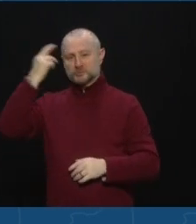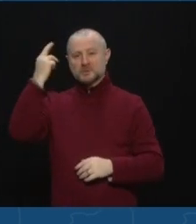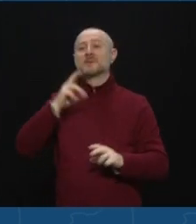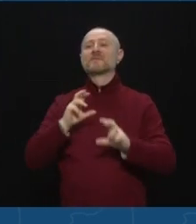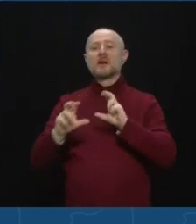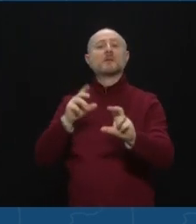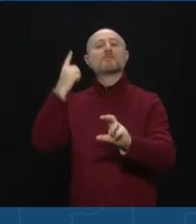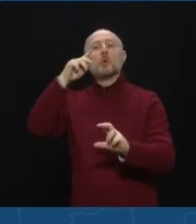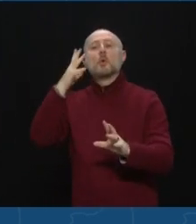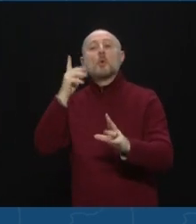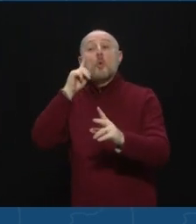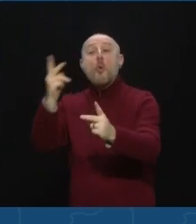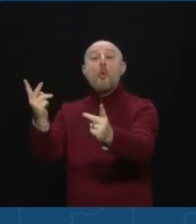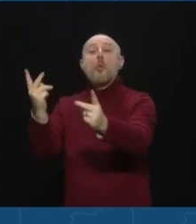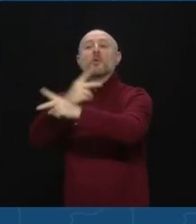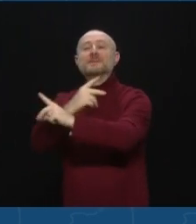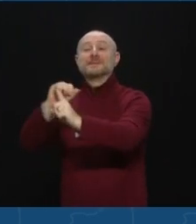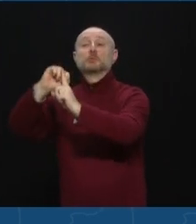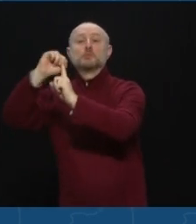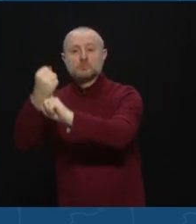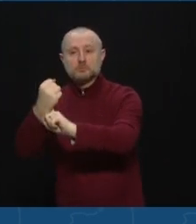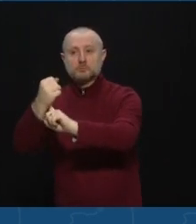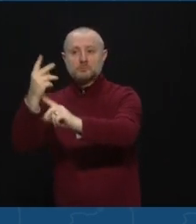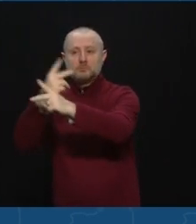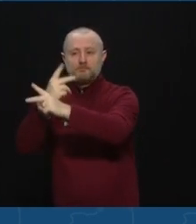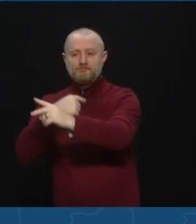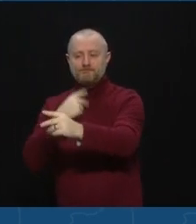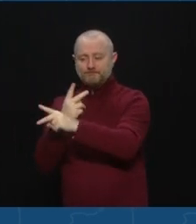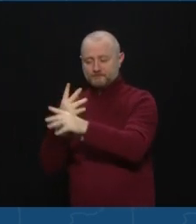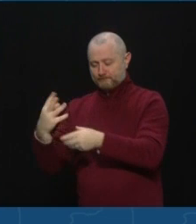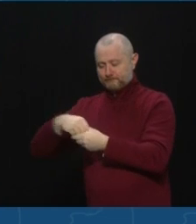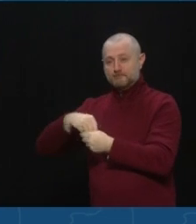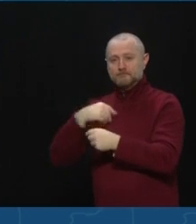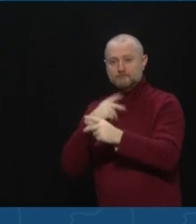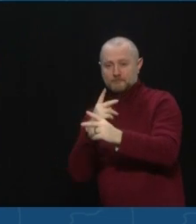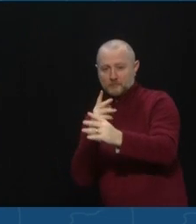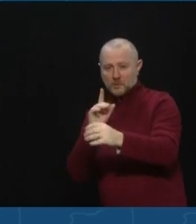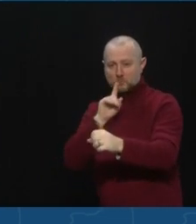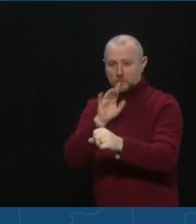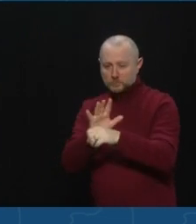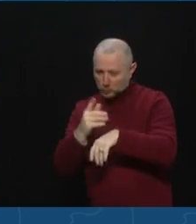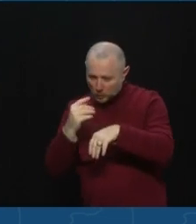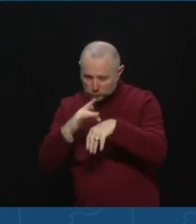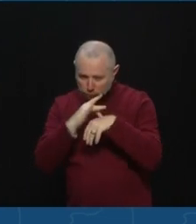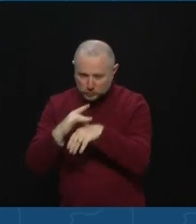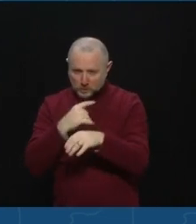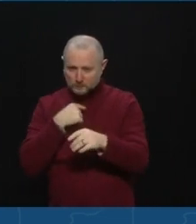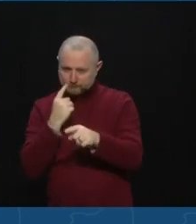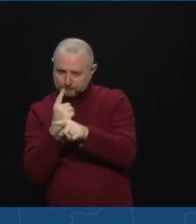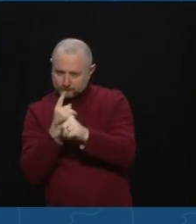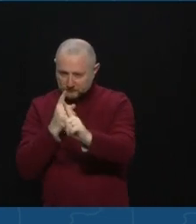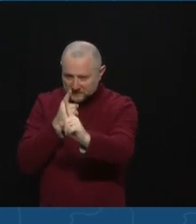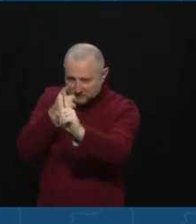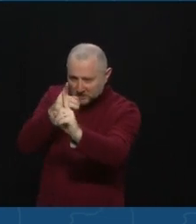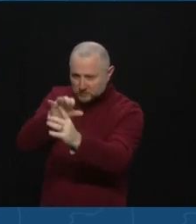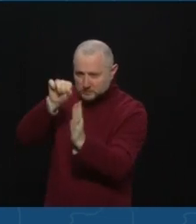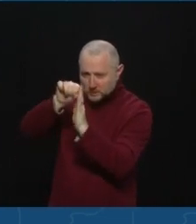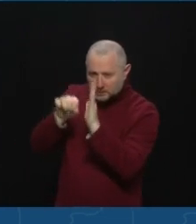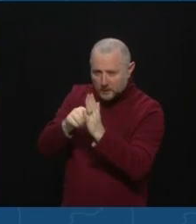worst-case scenario calculations built in, and committing resources every year until the state has reserves of at